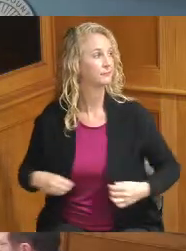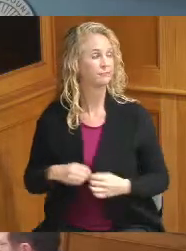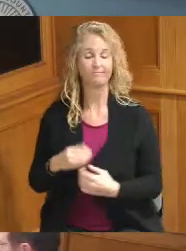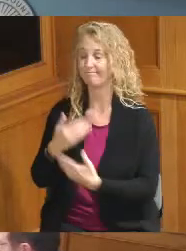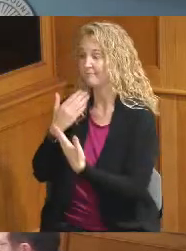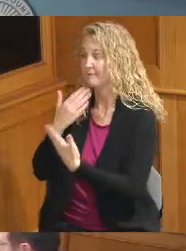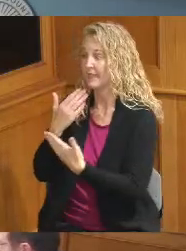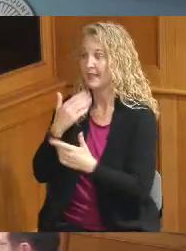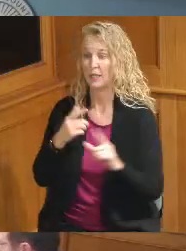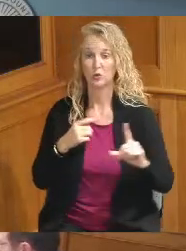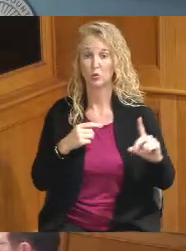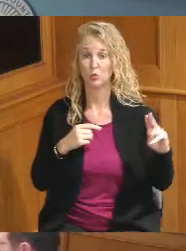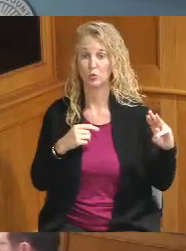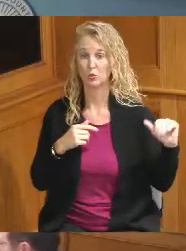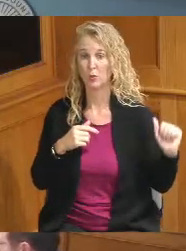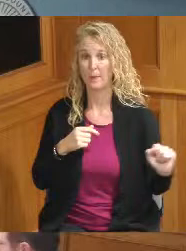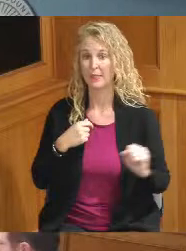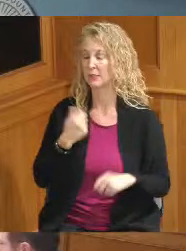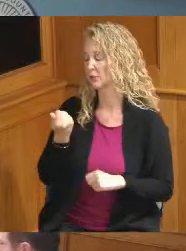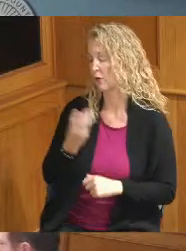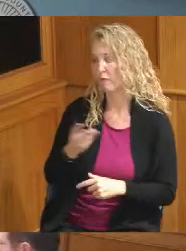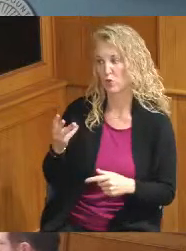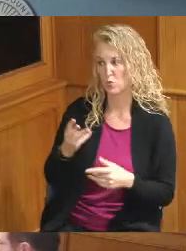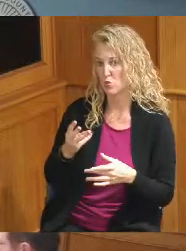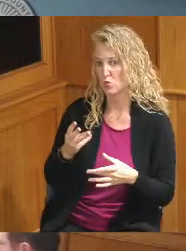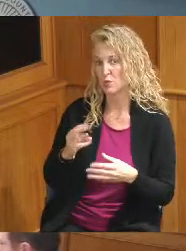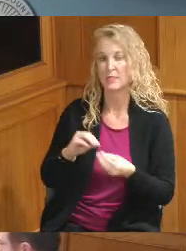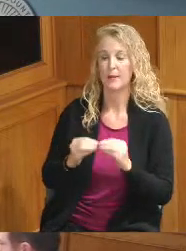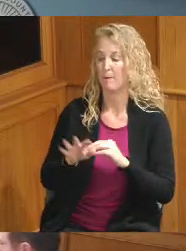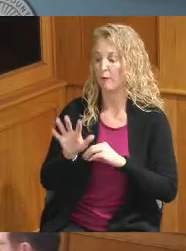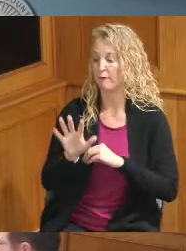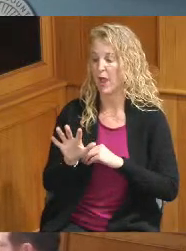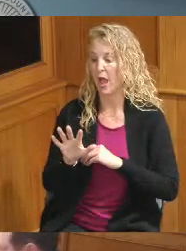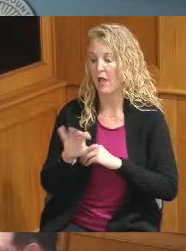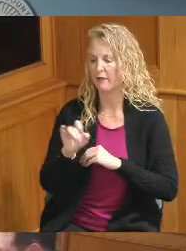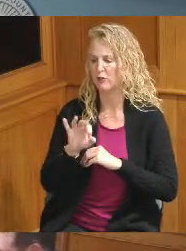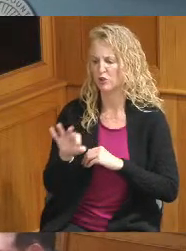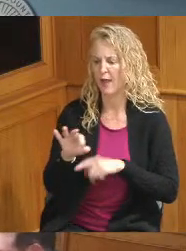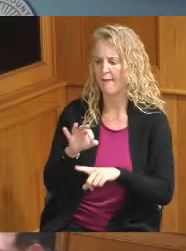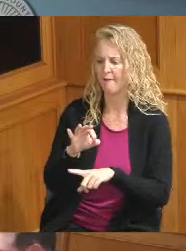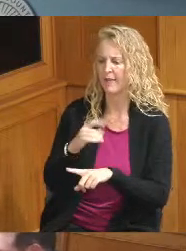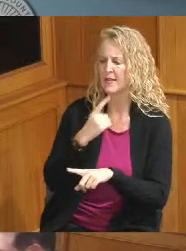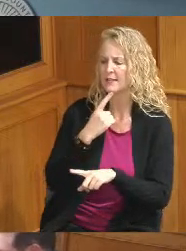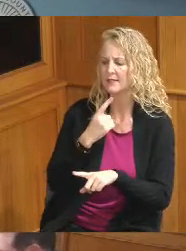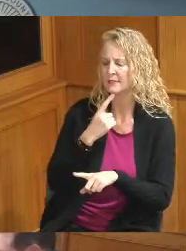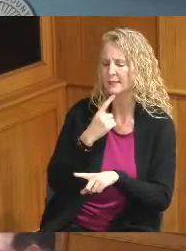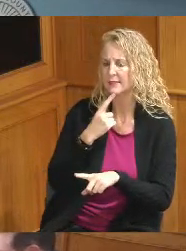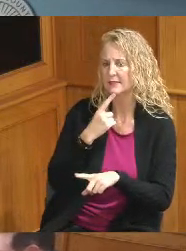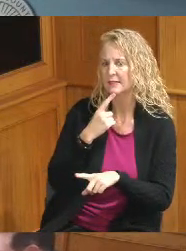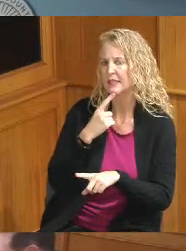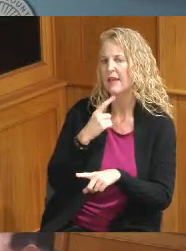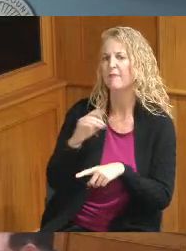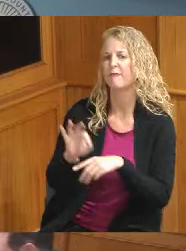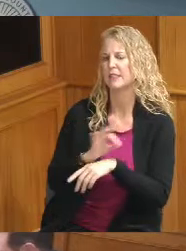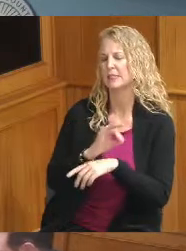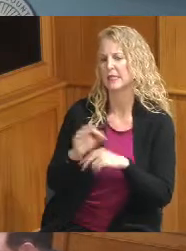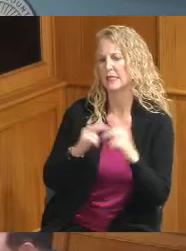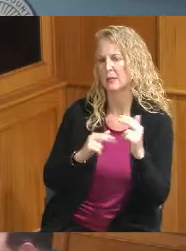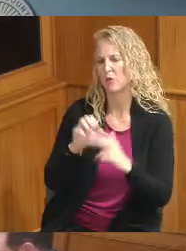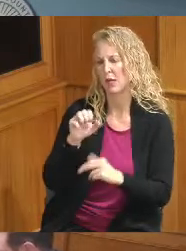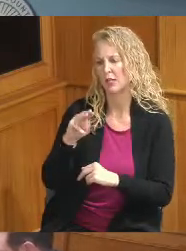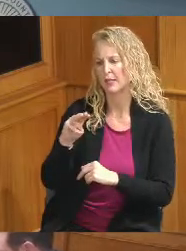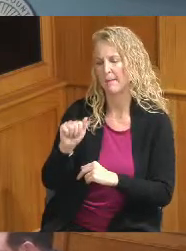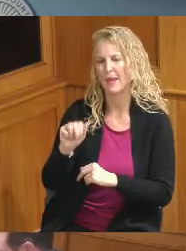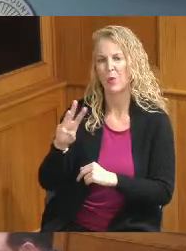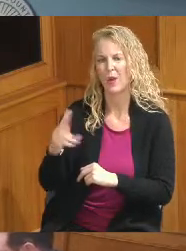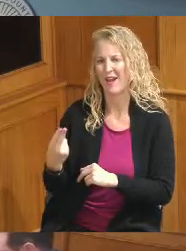Thank you. Commissioner Dumas? Just a couple items. Item 5, Jeff, it says facility projects at the EMA warehouse.